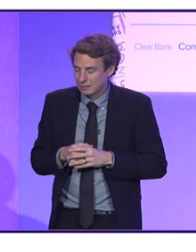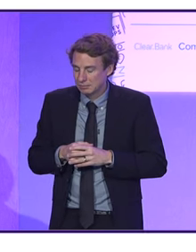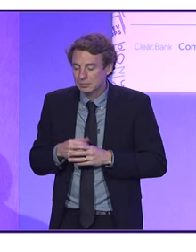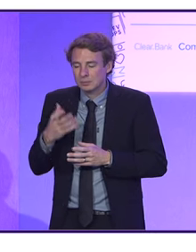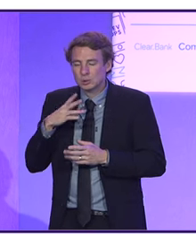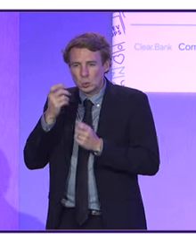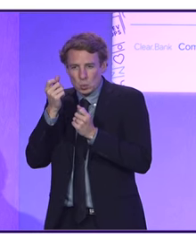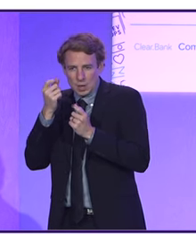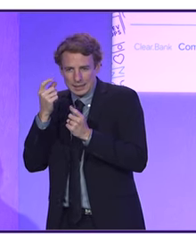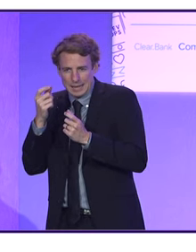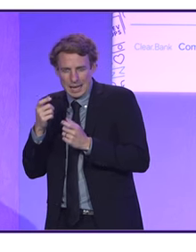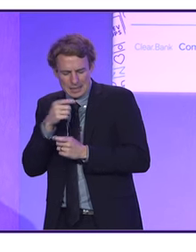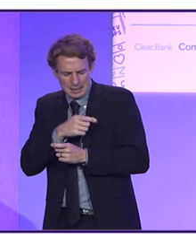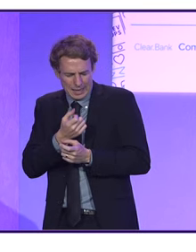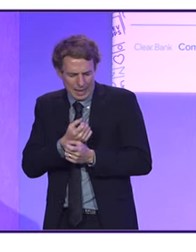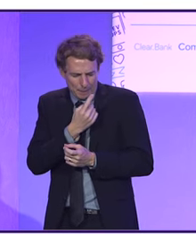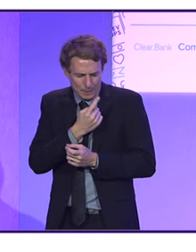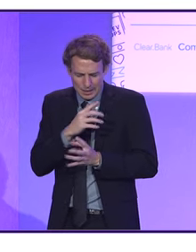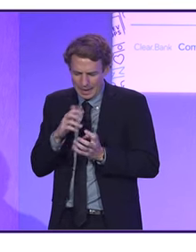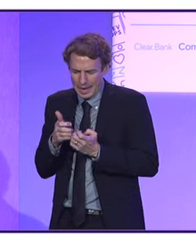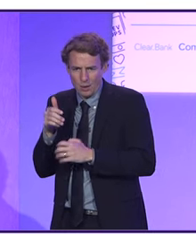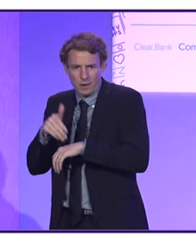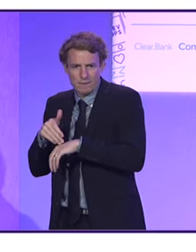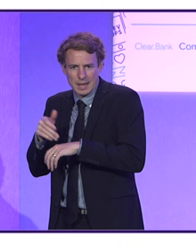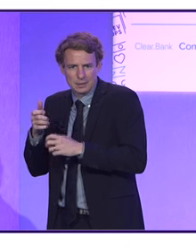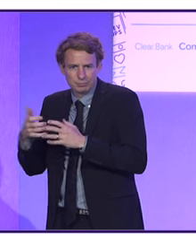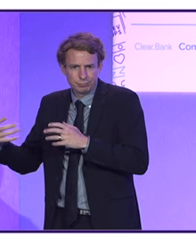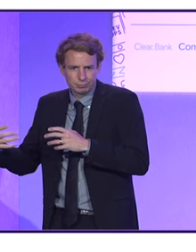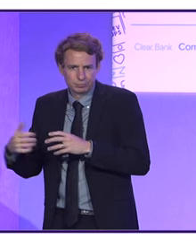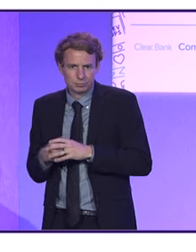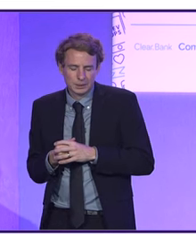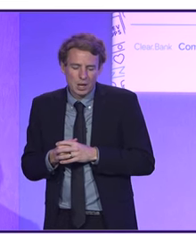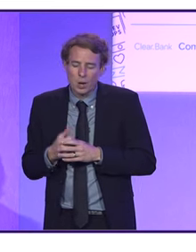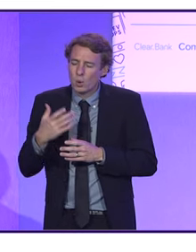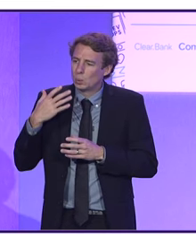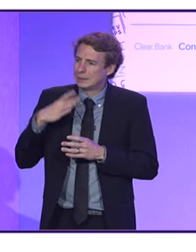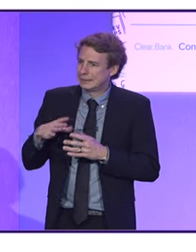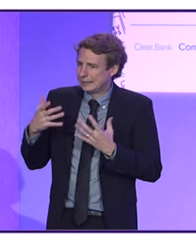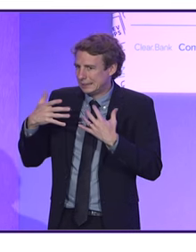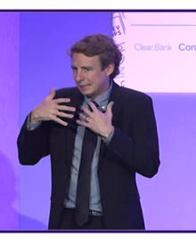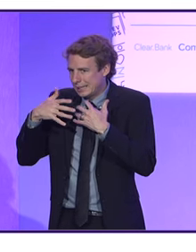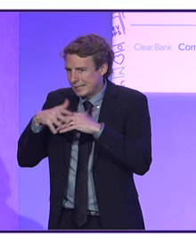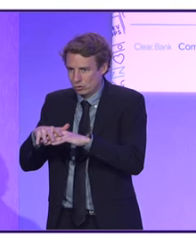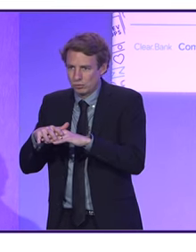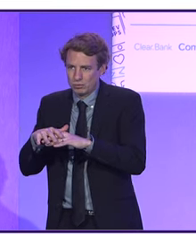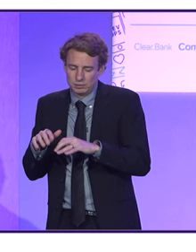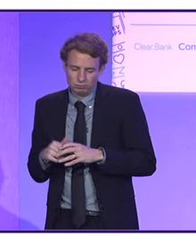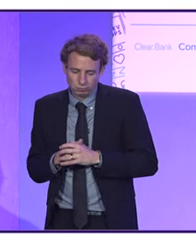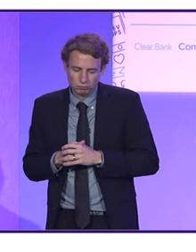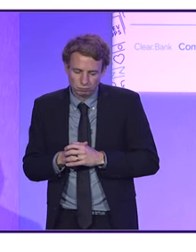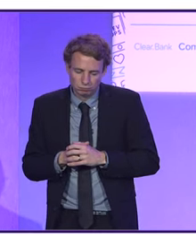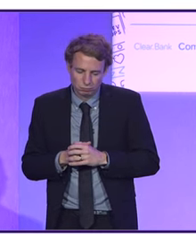something happening in one part of the system affects things elsewhere in the system. So we need to be integrative here. And